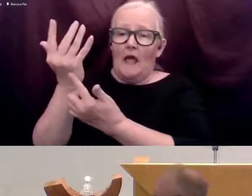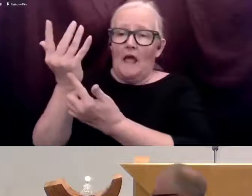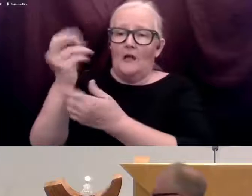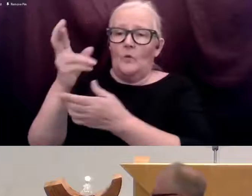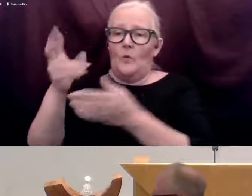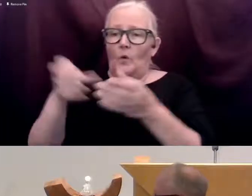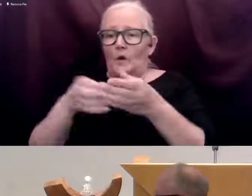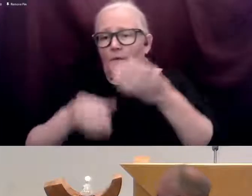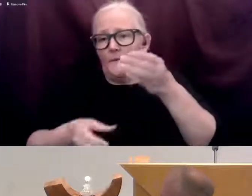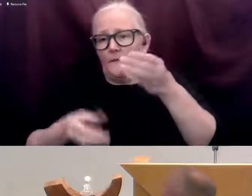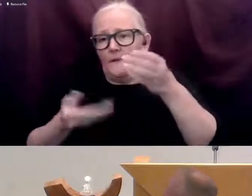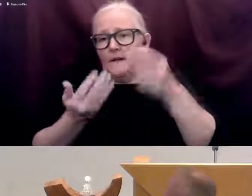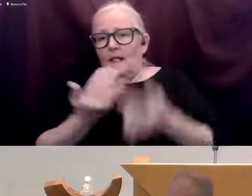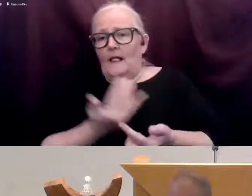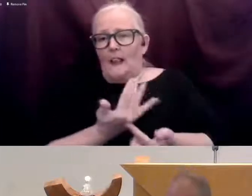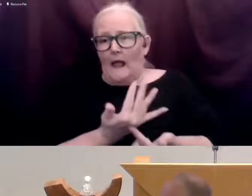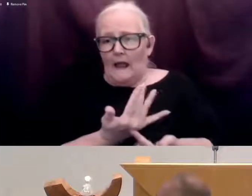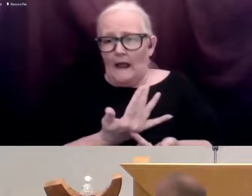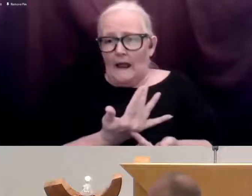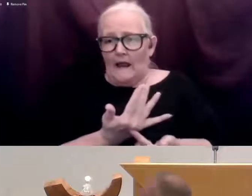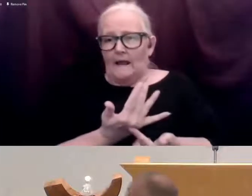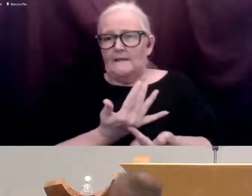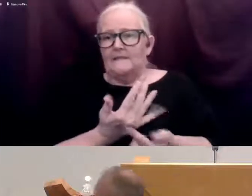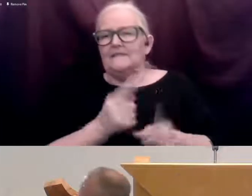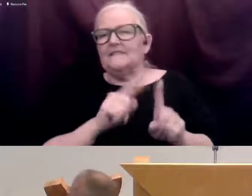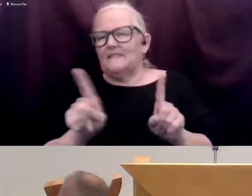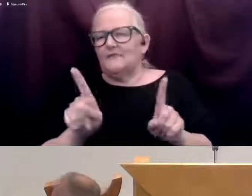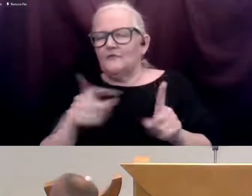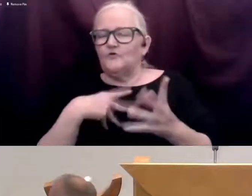present this lovely chalice to you. Thank you.